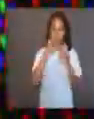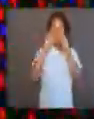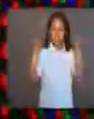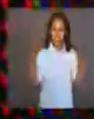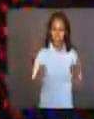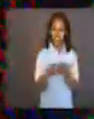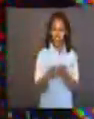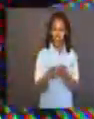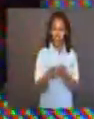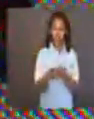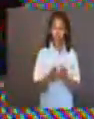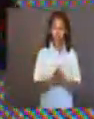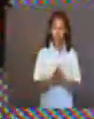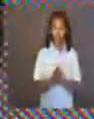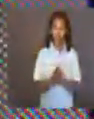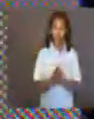screen.